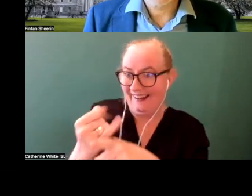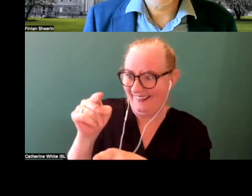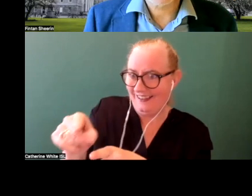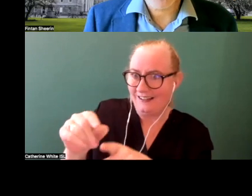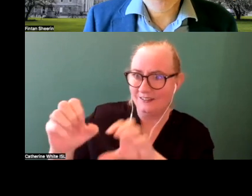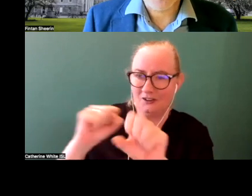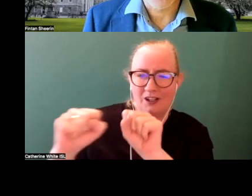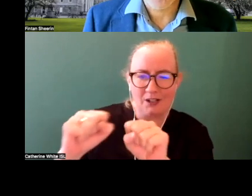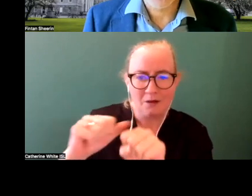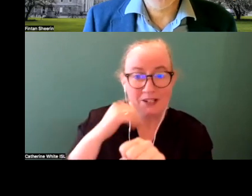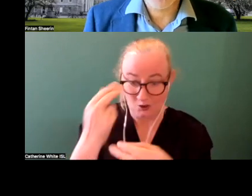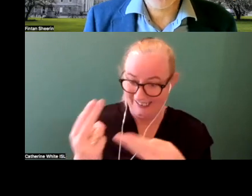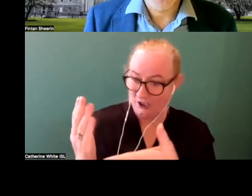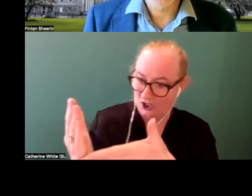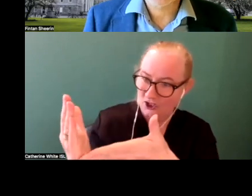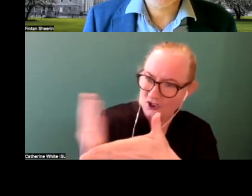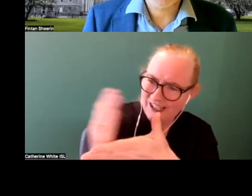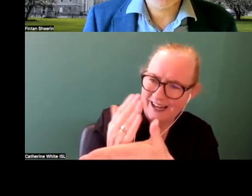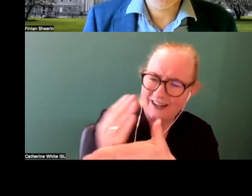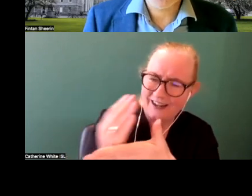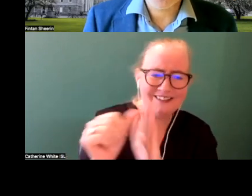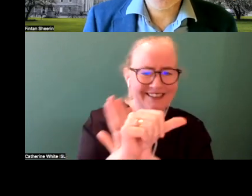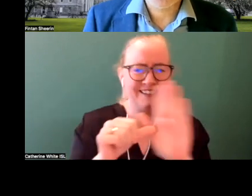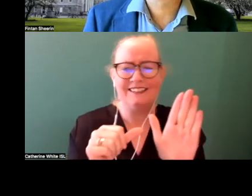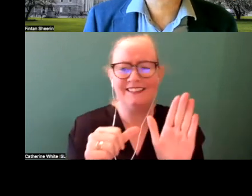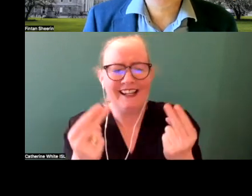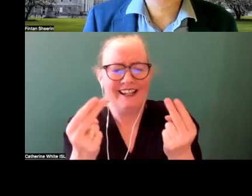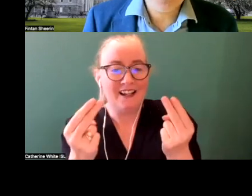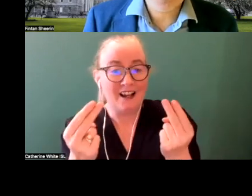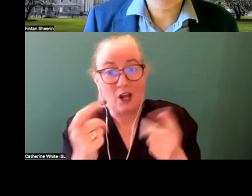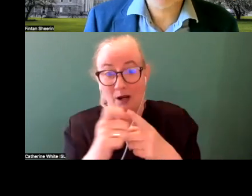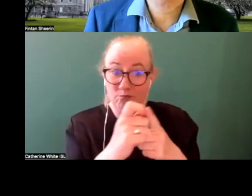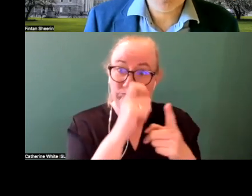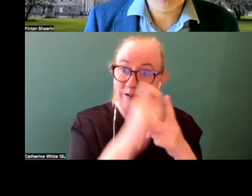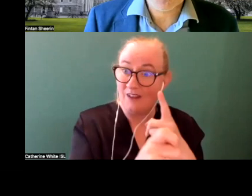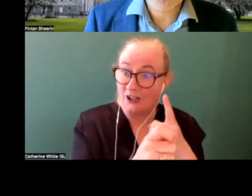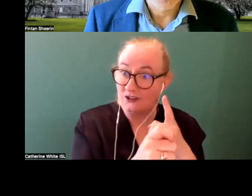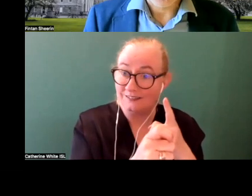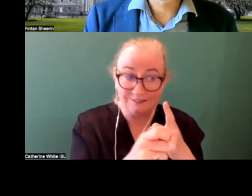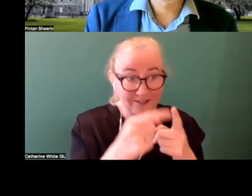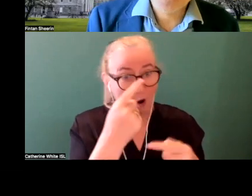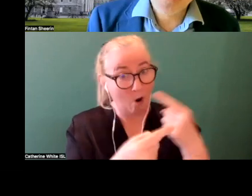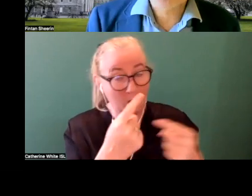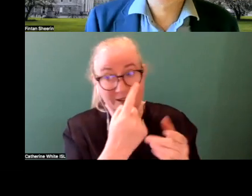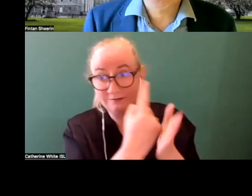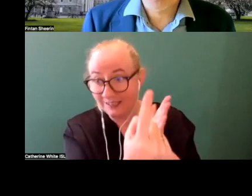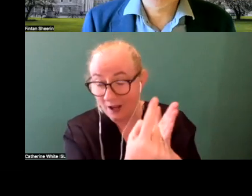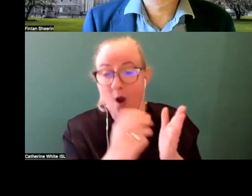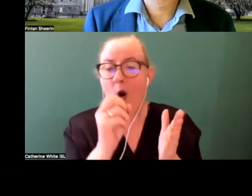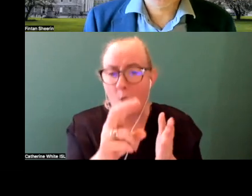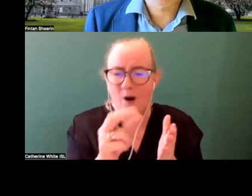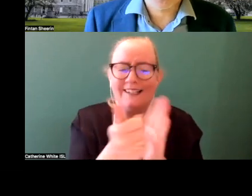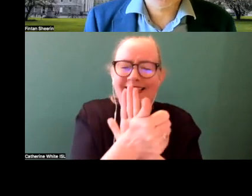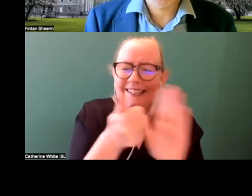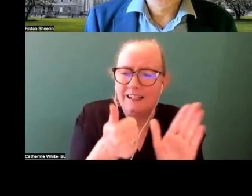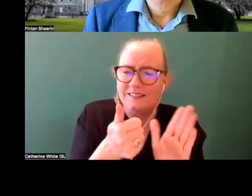may need to share skills. We need to look at is it the professionals that always need to be in position, or is it the skills that need to be in